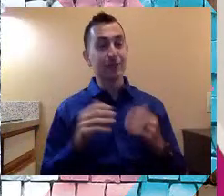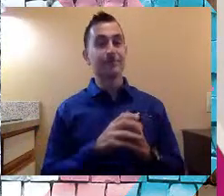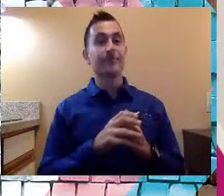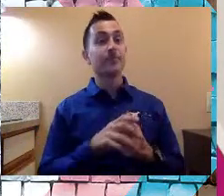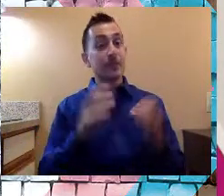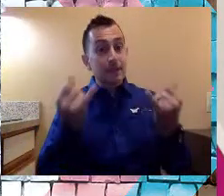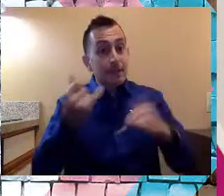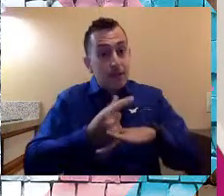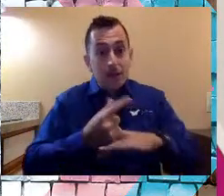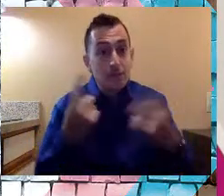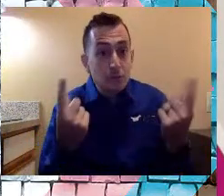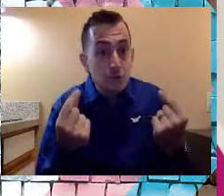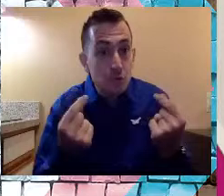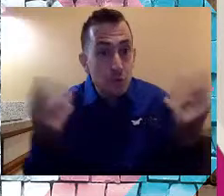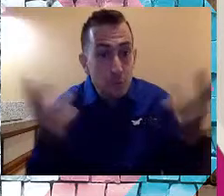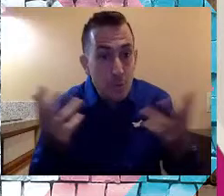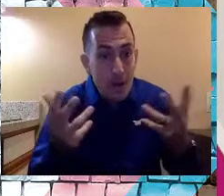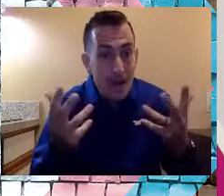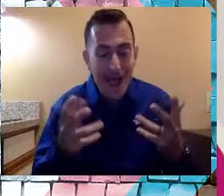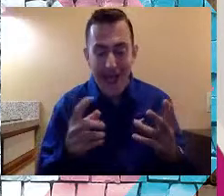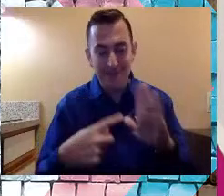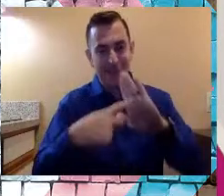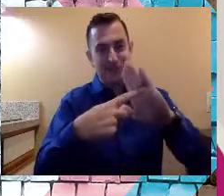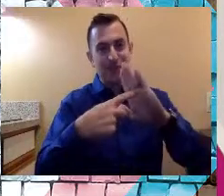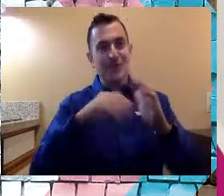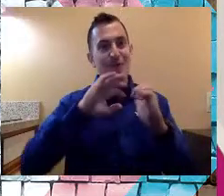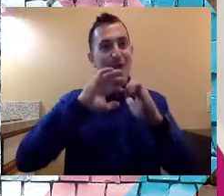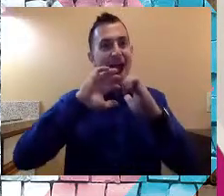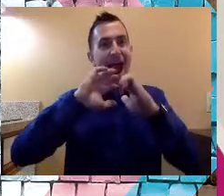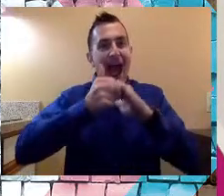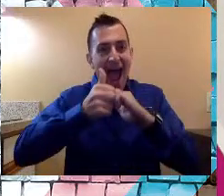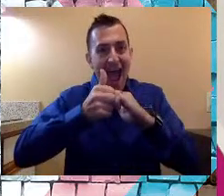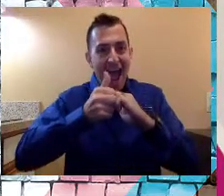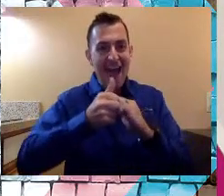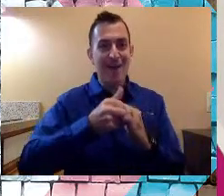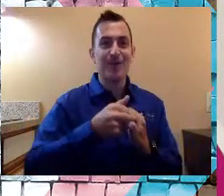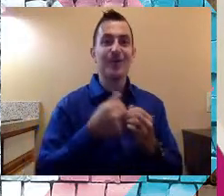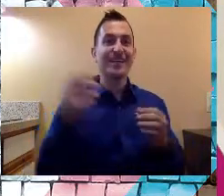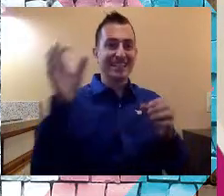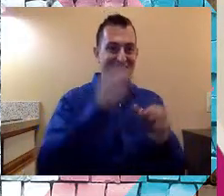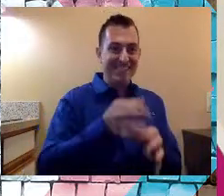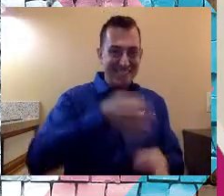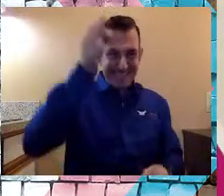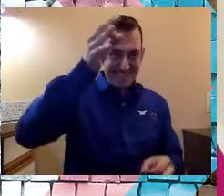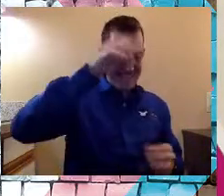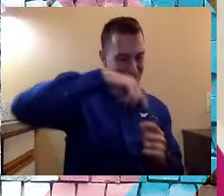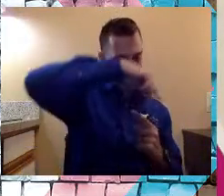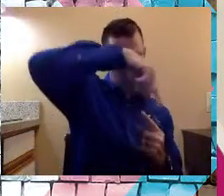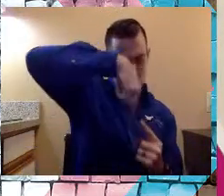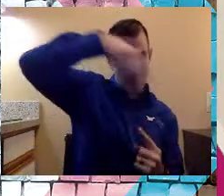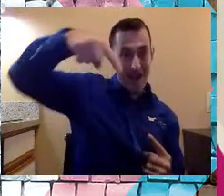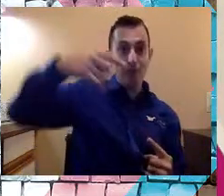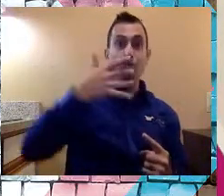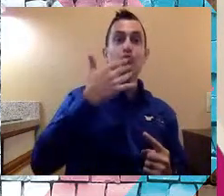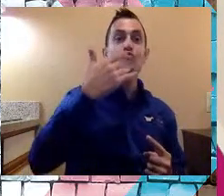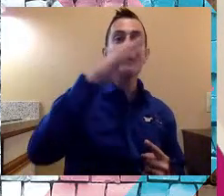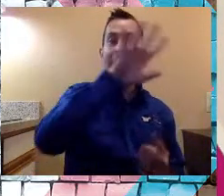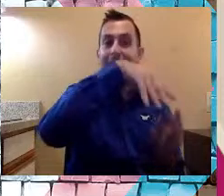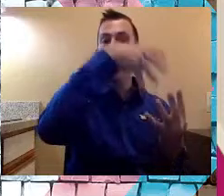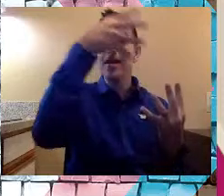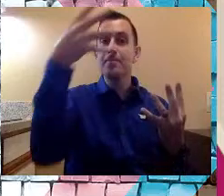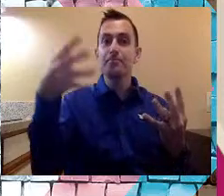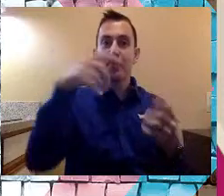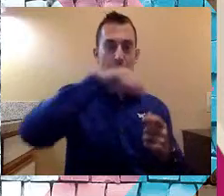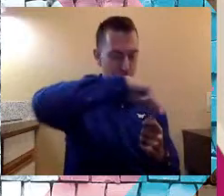you how to make a wrapped rainbow stick, or a rainbow wrap stick, And this one we've actually turned into a